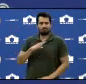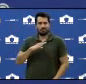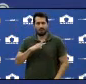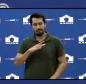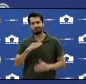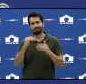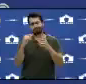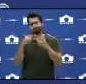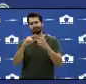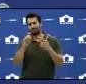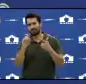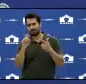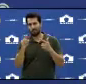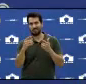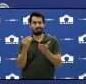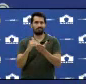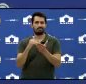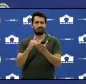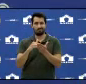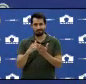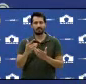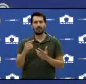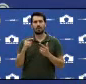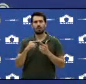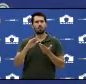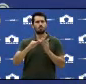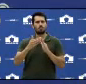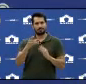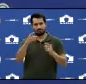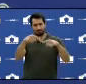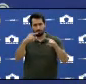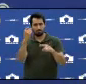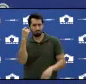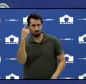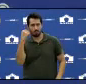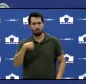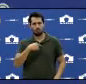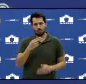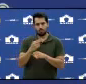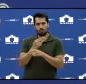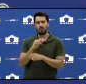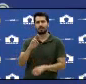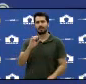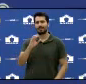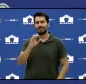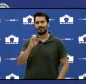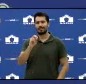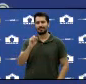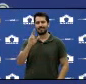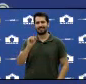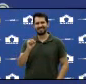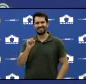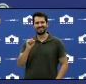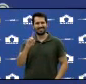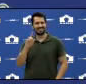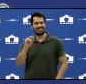Another question that we've received is whether the community understands that we're using census data, but the question is,